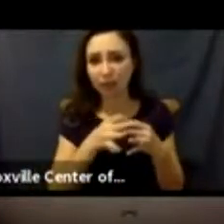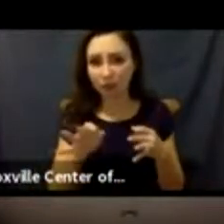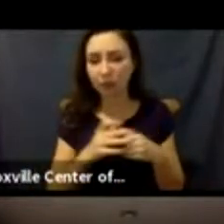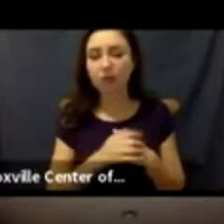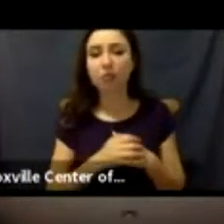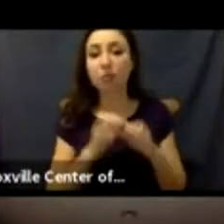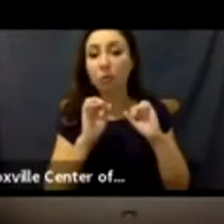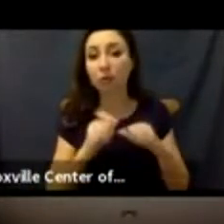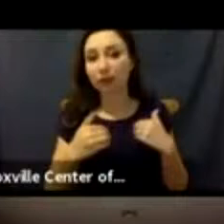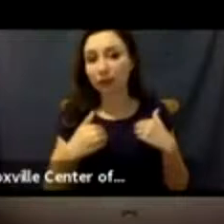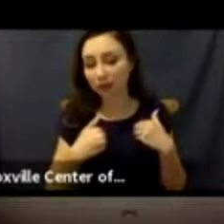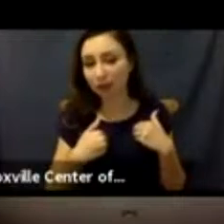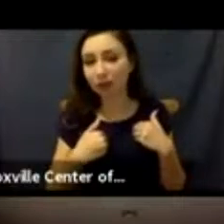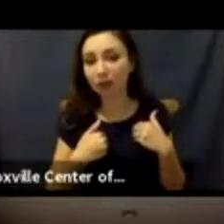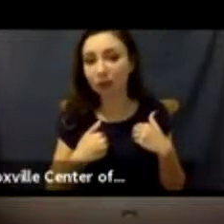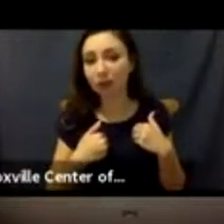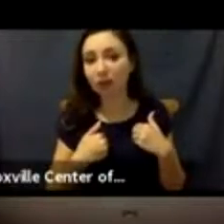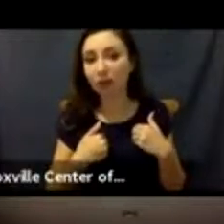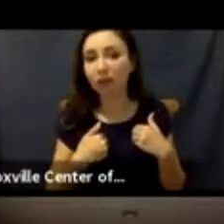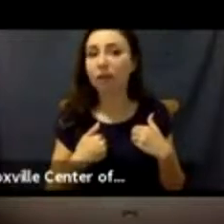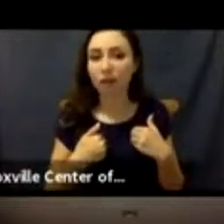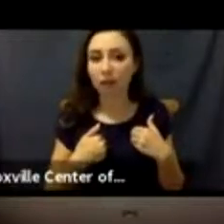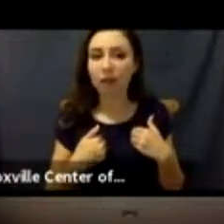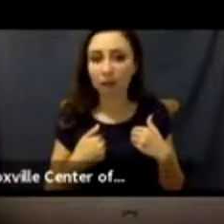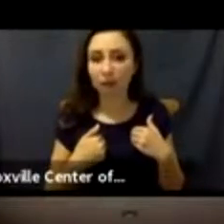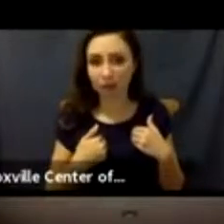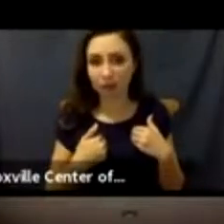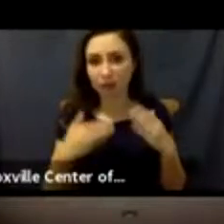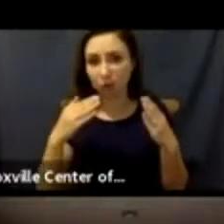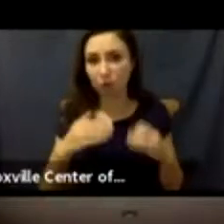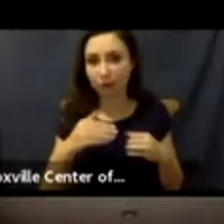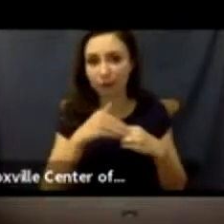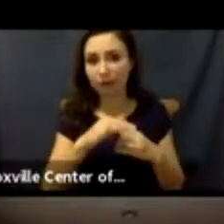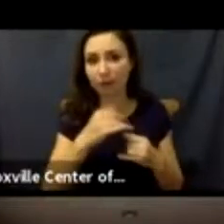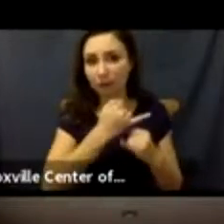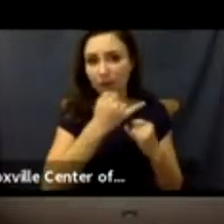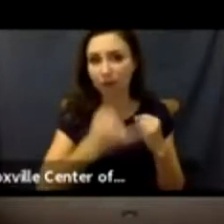have NARDA send the resolution, finalized resolution out to everybody.